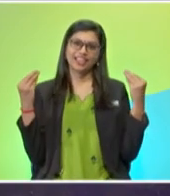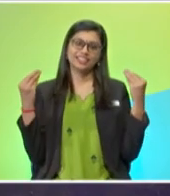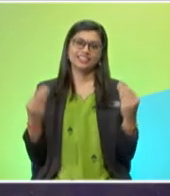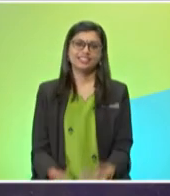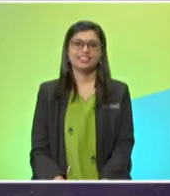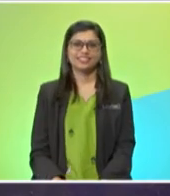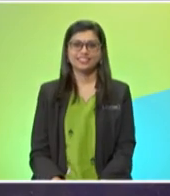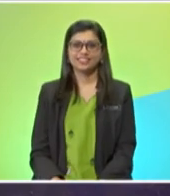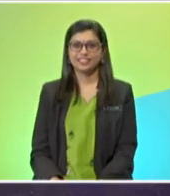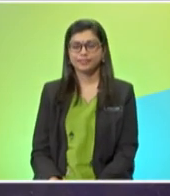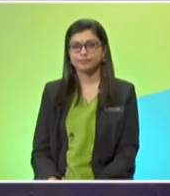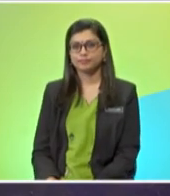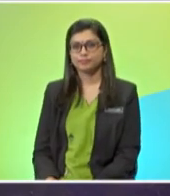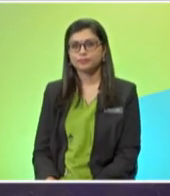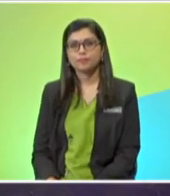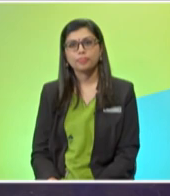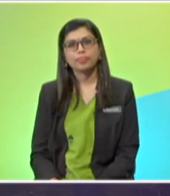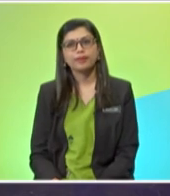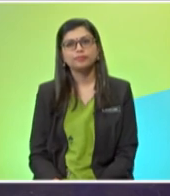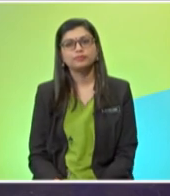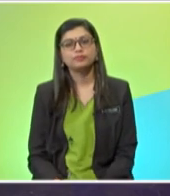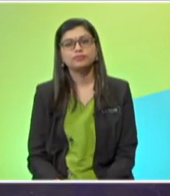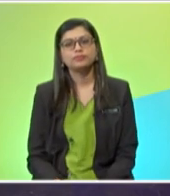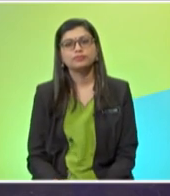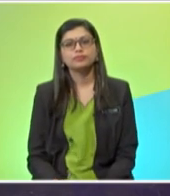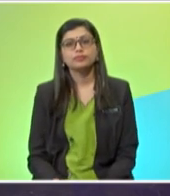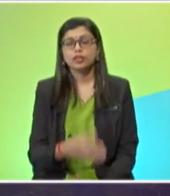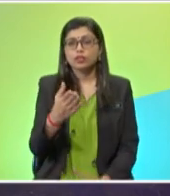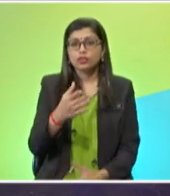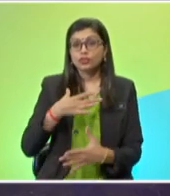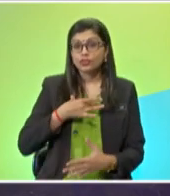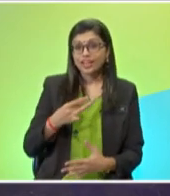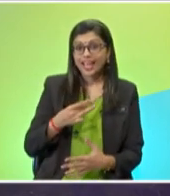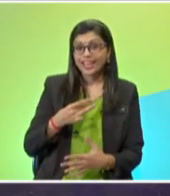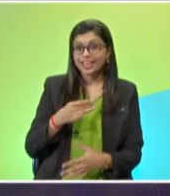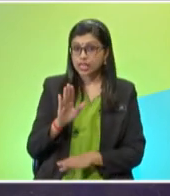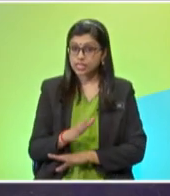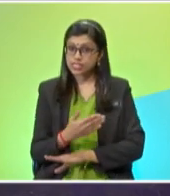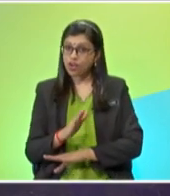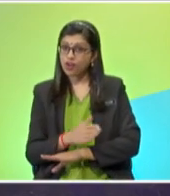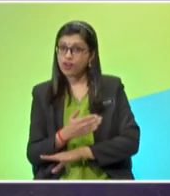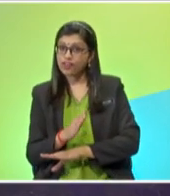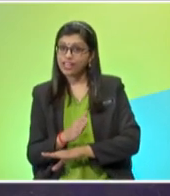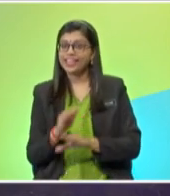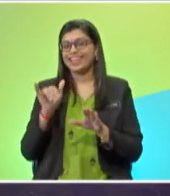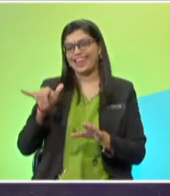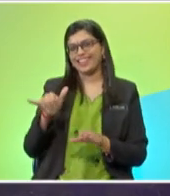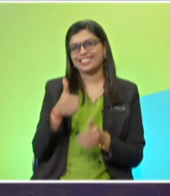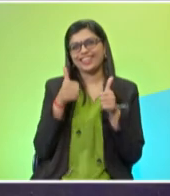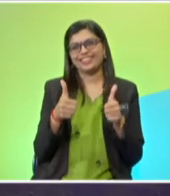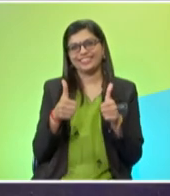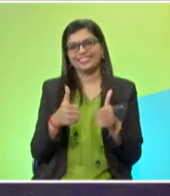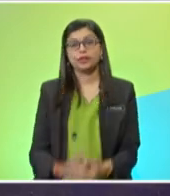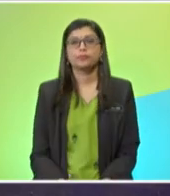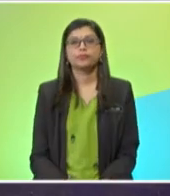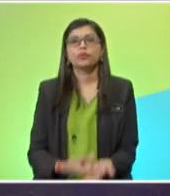Very nice, very nice. So, teacher Kenanga, I love that song. I'm sure my friends at home also love that song. Yes. And what are we actually going to